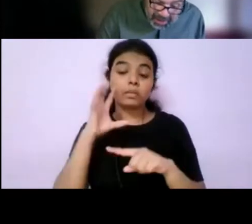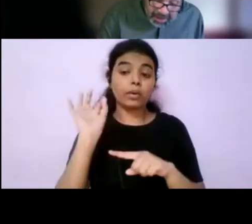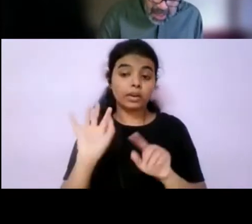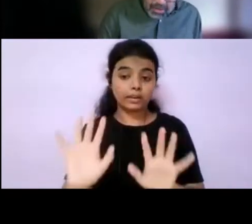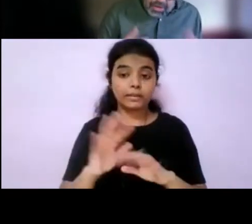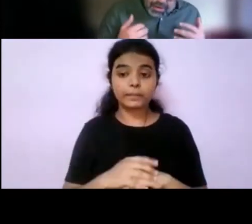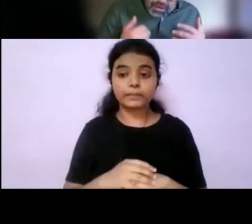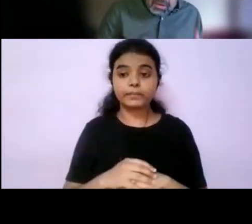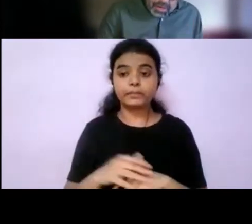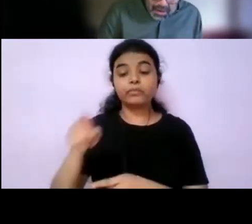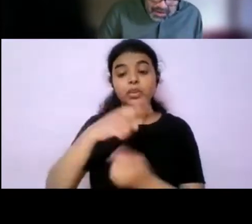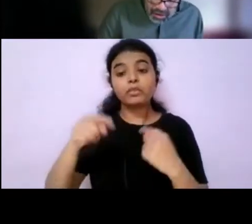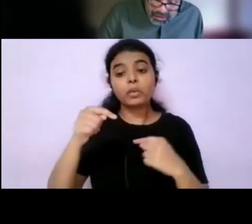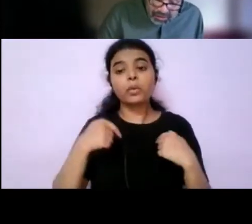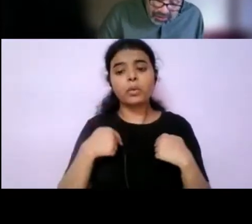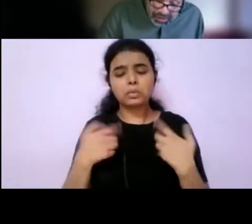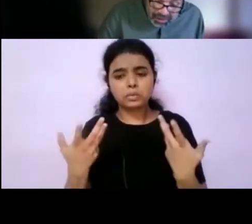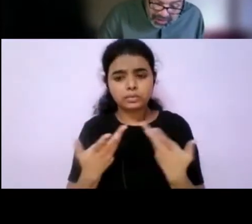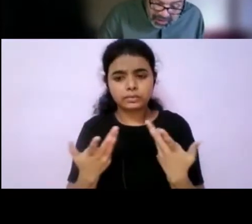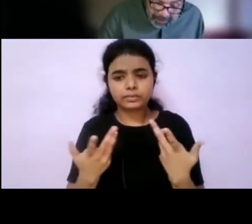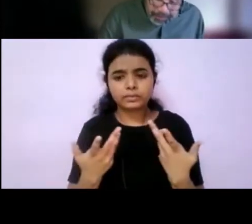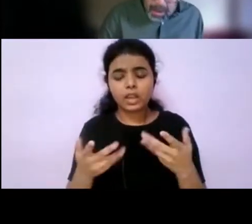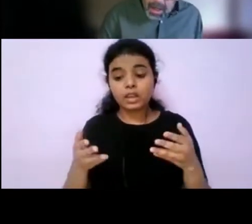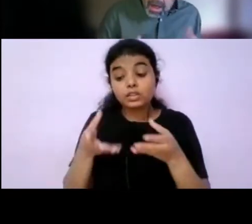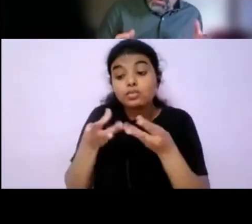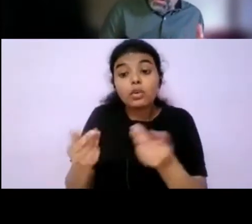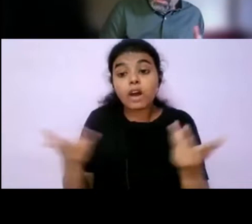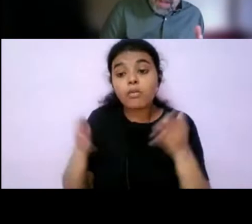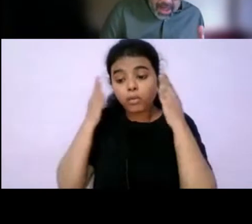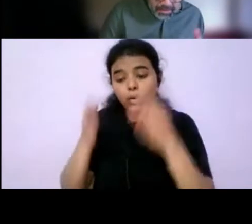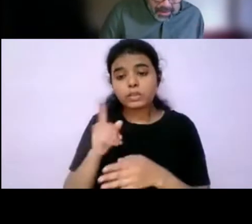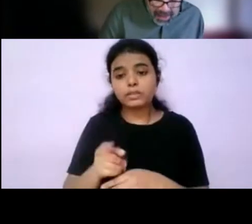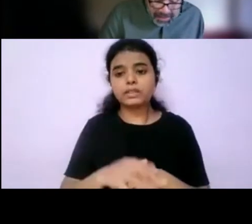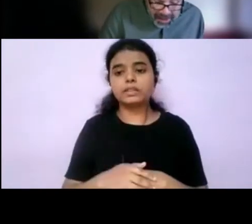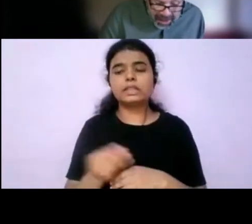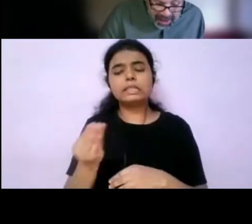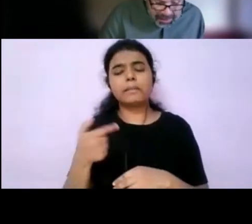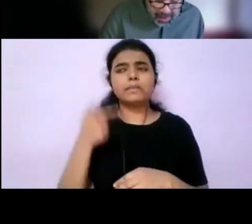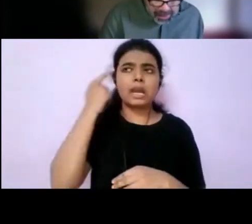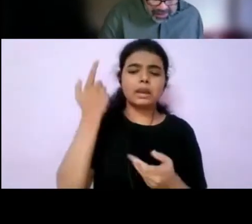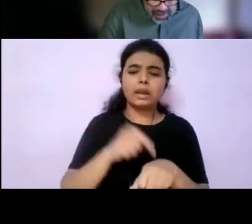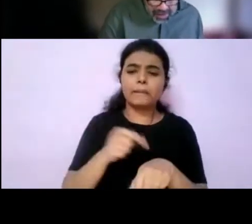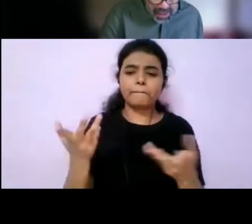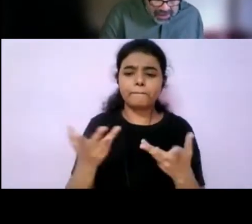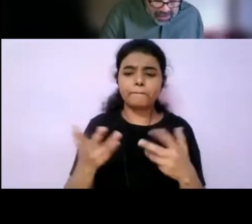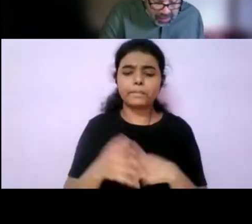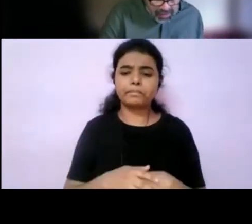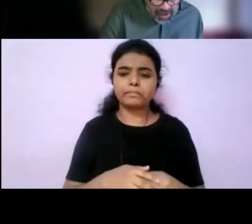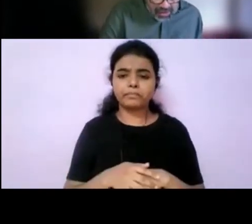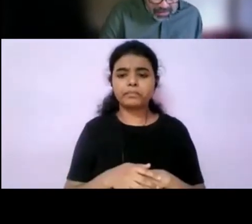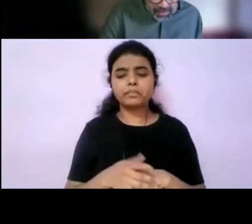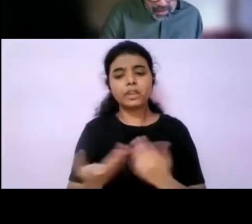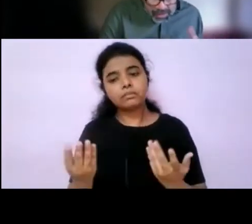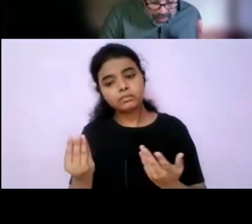have to be able to produce work that's solutions focused. Of course, at times it may be appropriate to